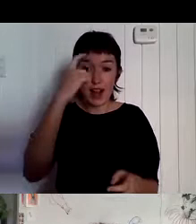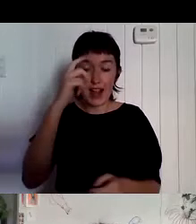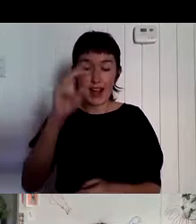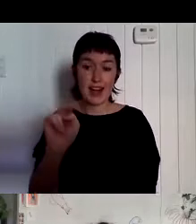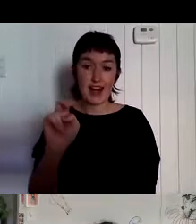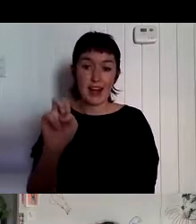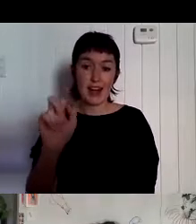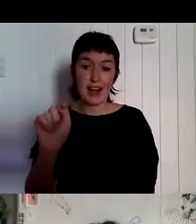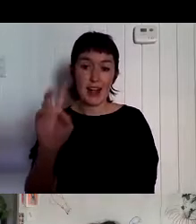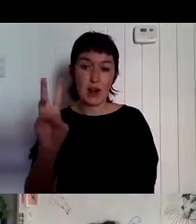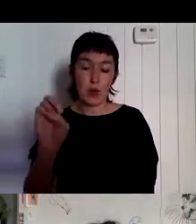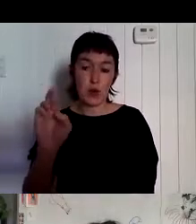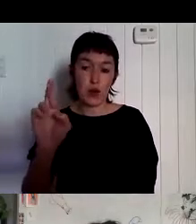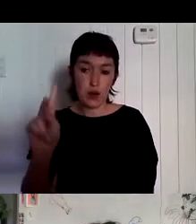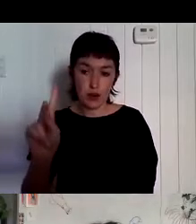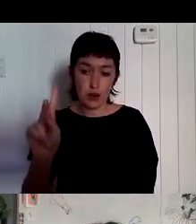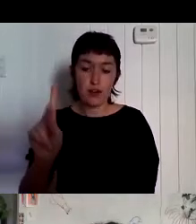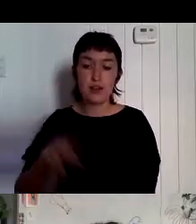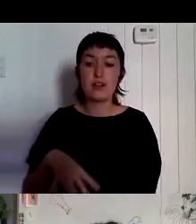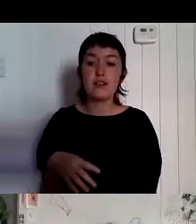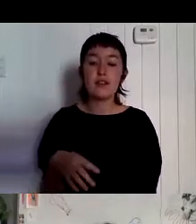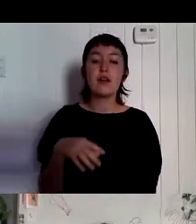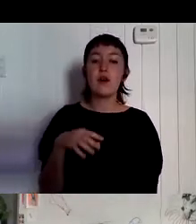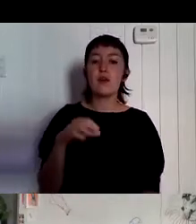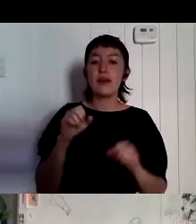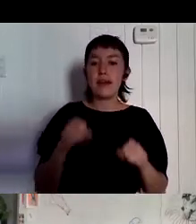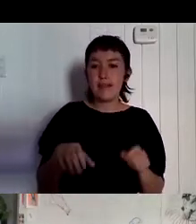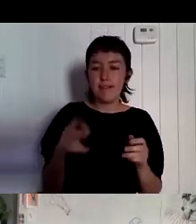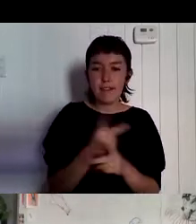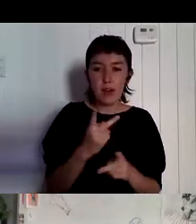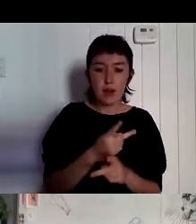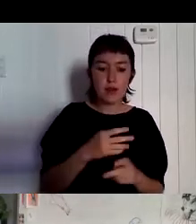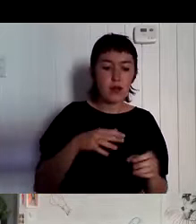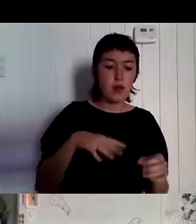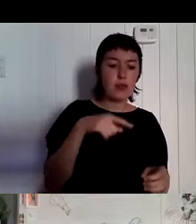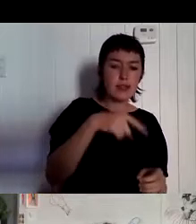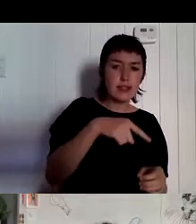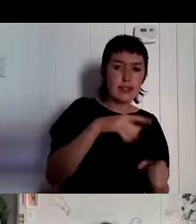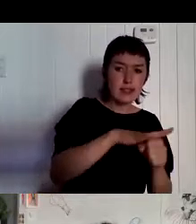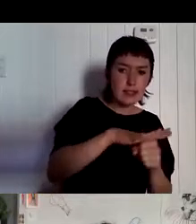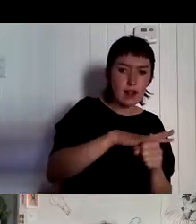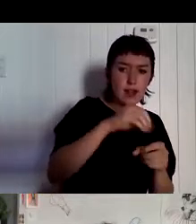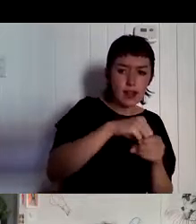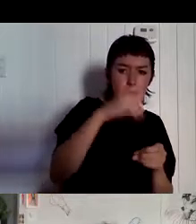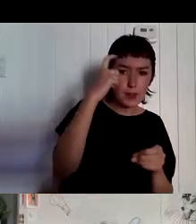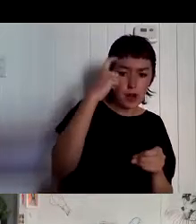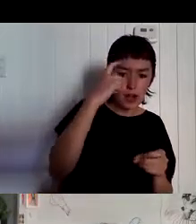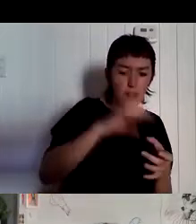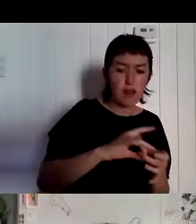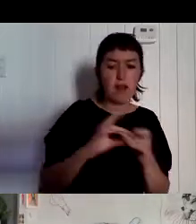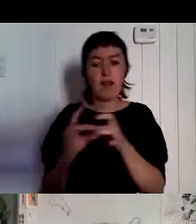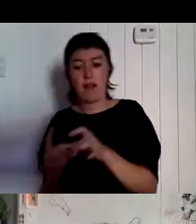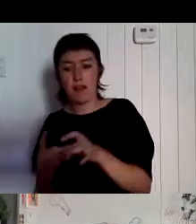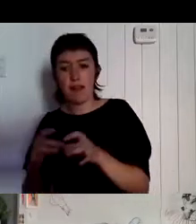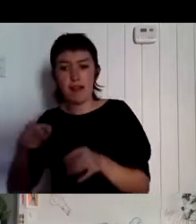of the brain and this region of the brain seem to be acting in coordination or in some sort of synchronicity. So